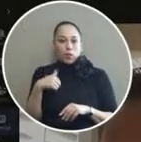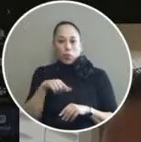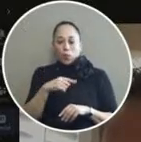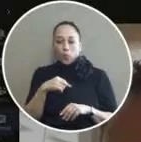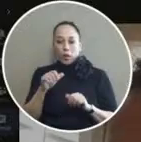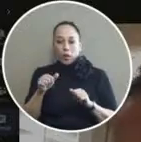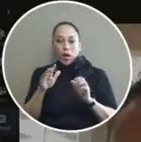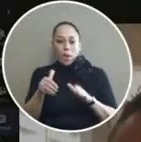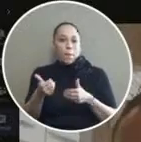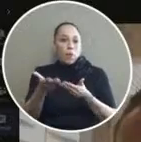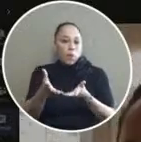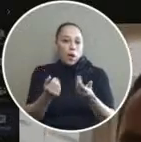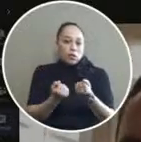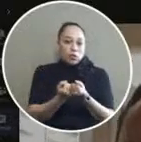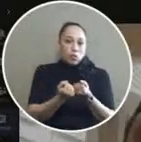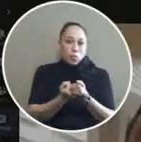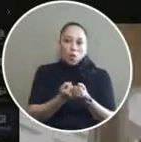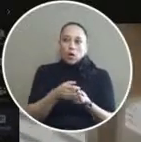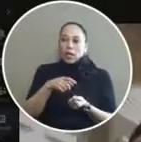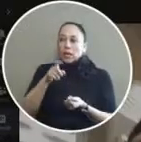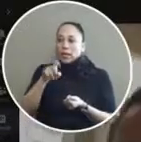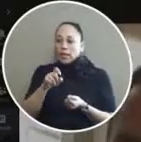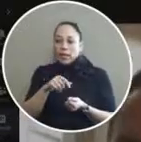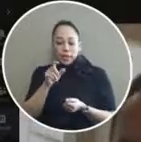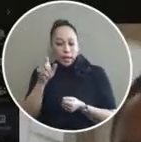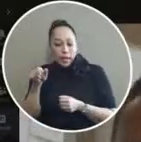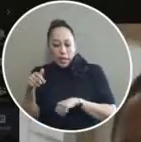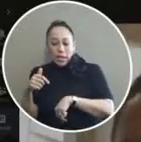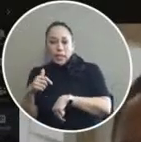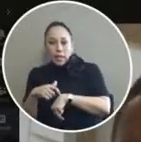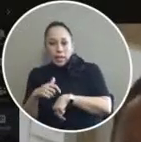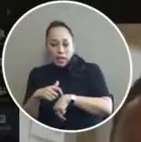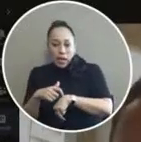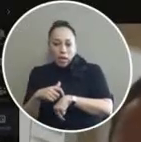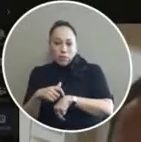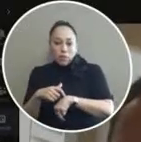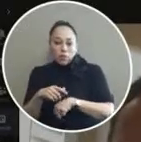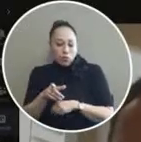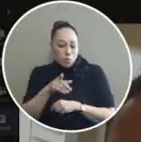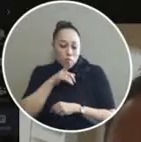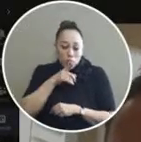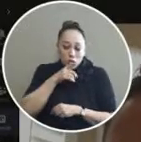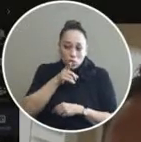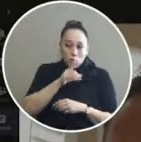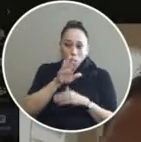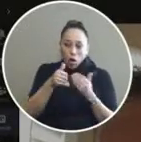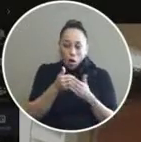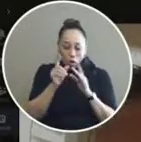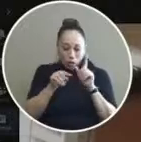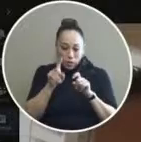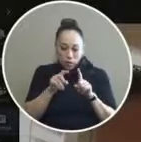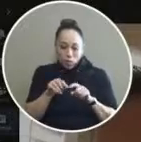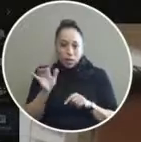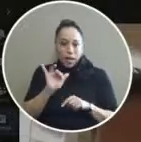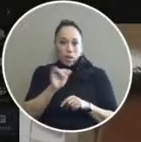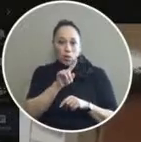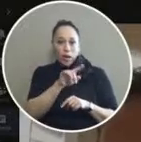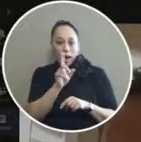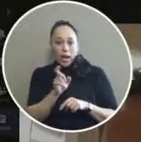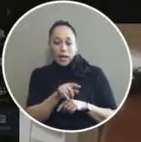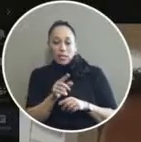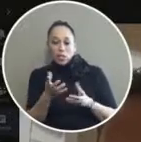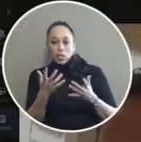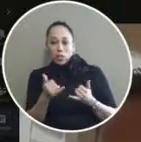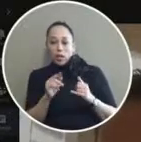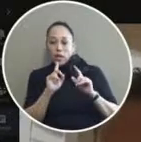to provide that support if necessary. They need the time to make sure that all the questions like you're asking today